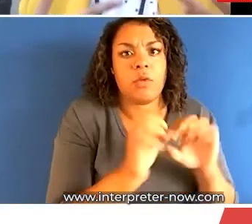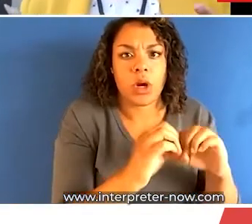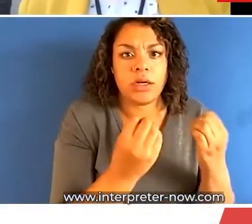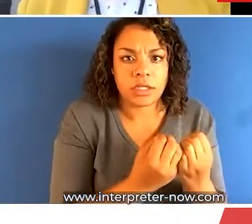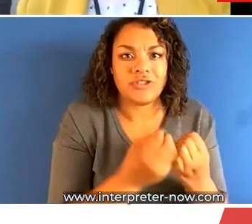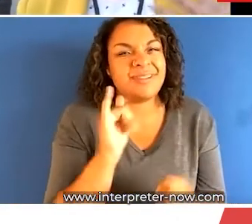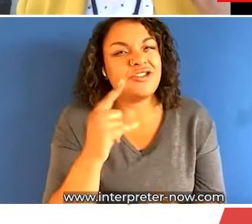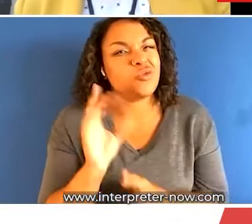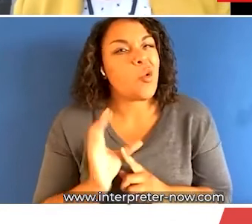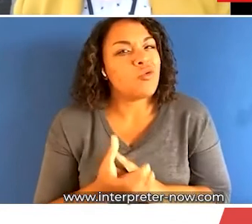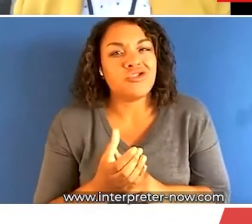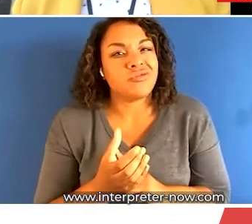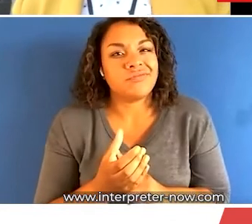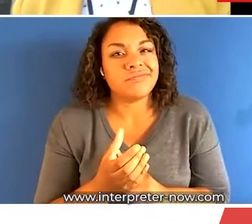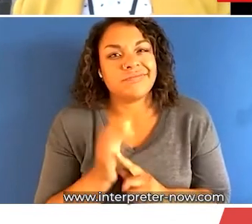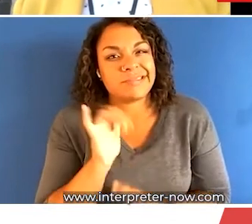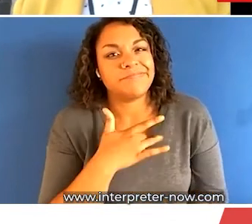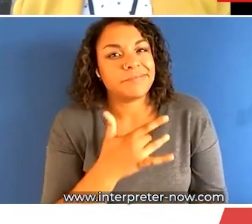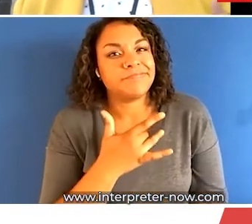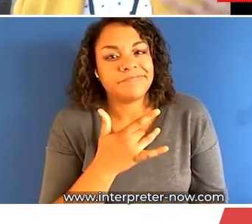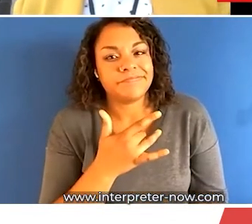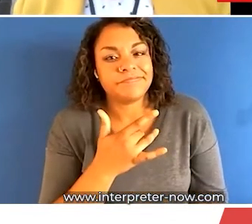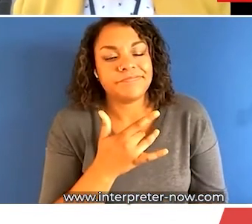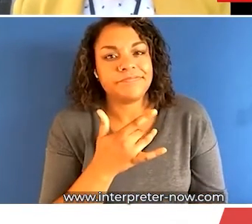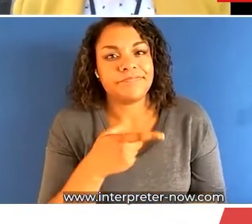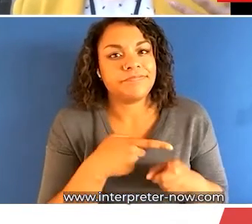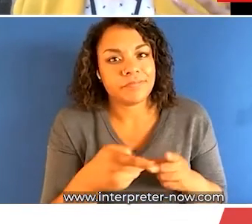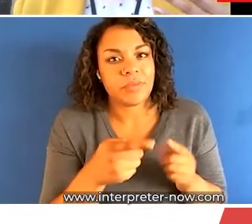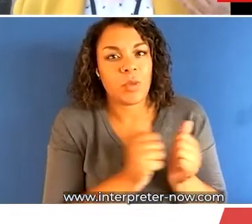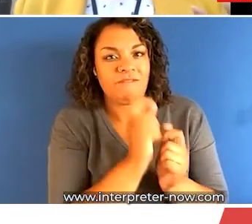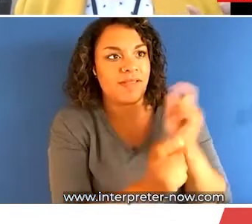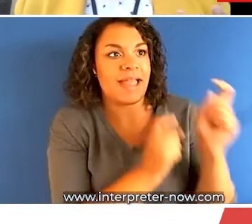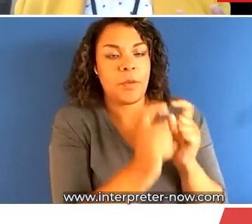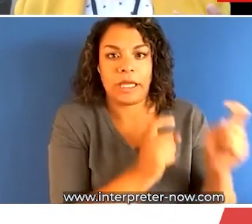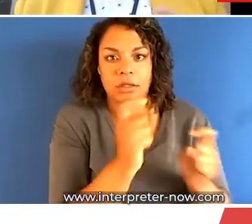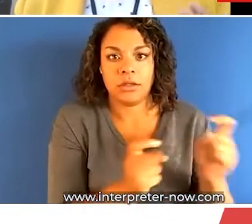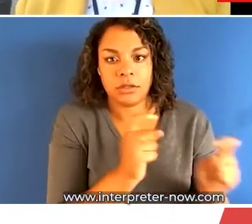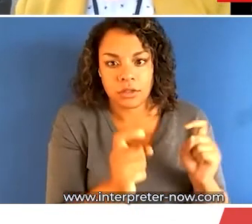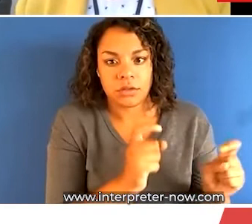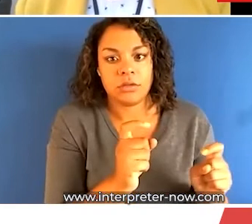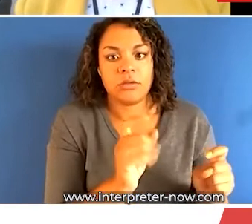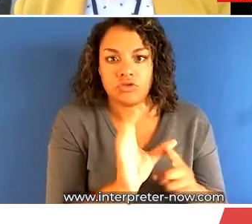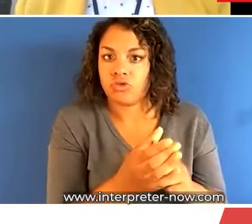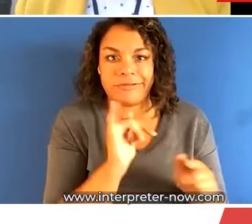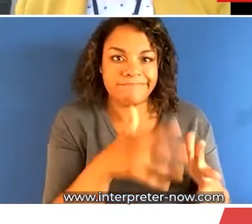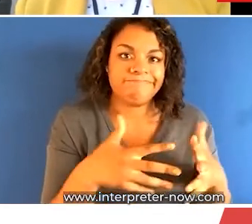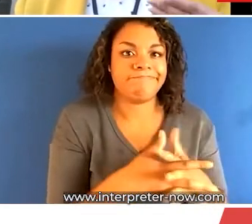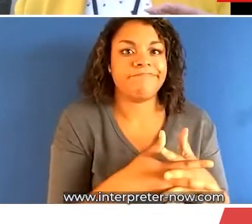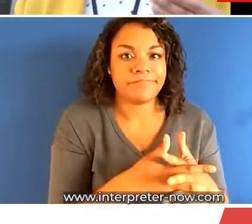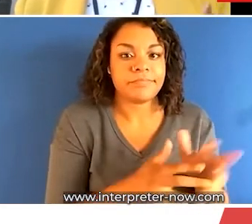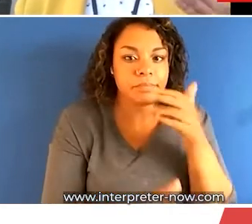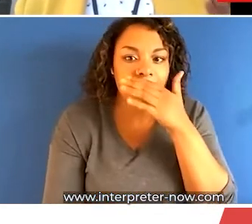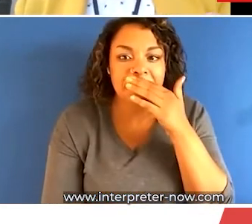just culturally something that is very, the culture of philanthropy is something that is very much just ingrained in us.